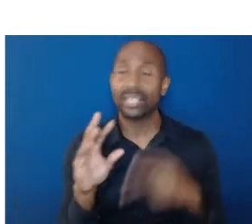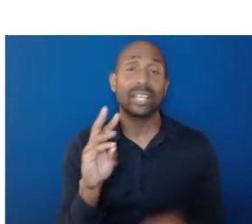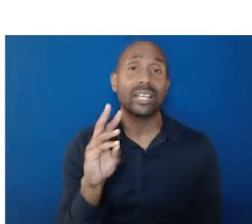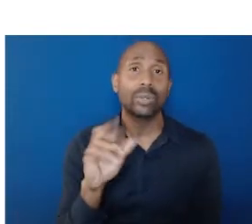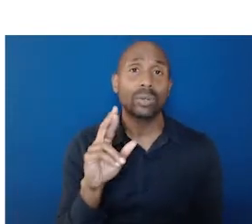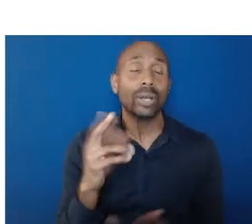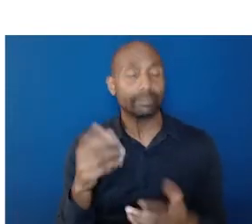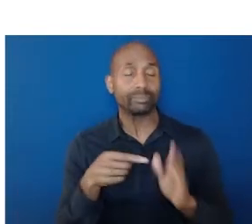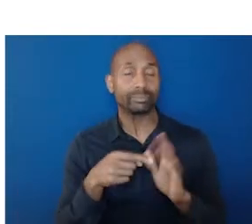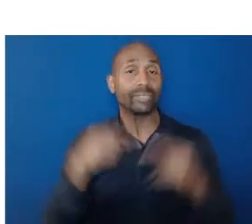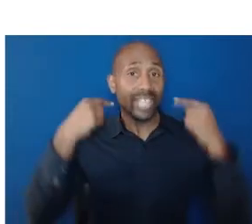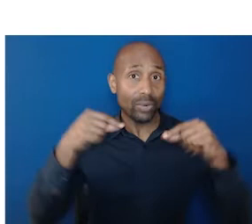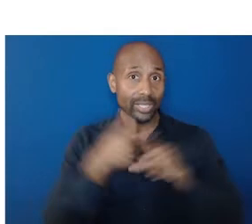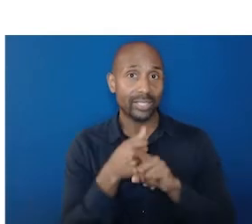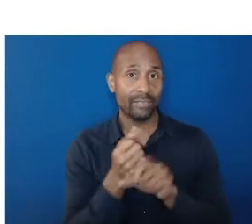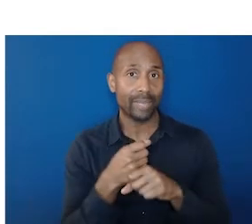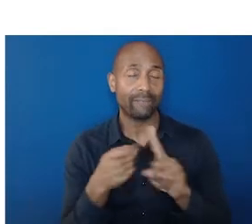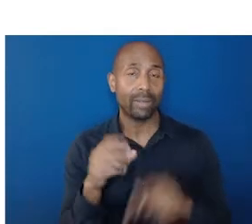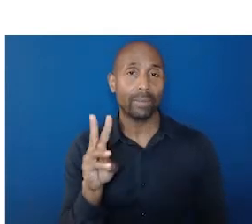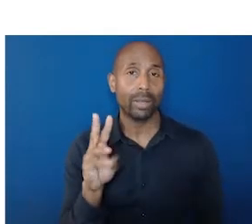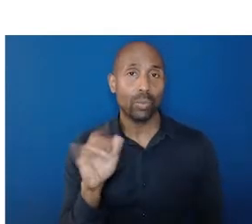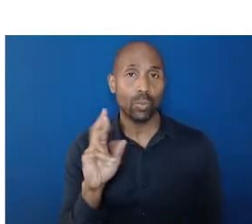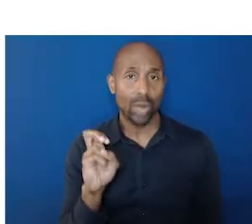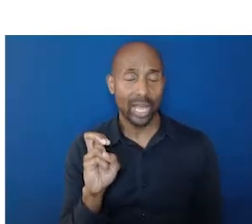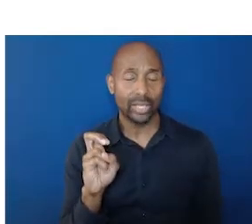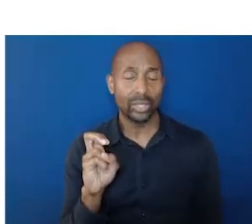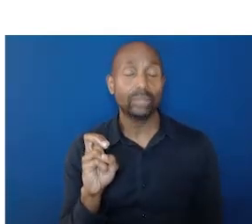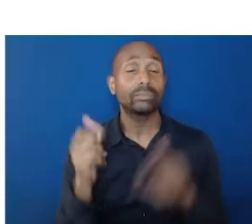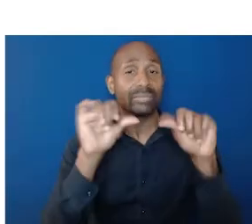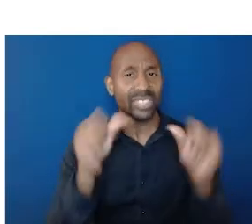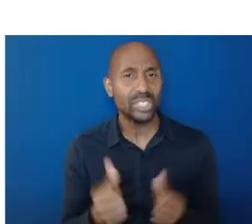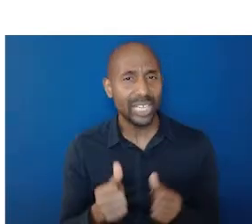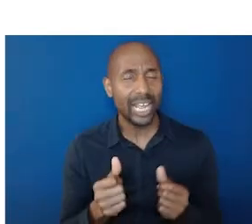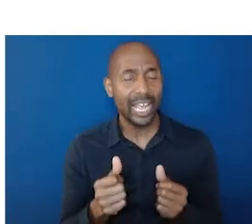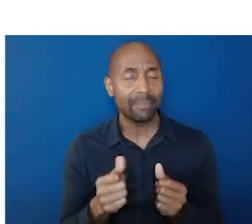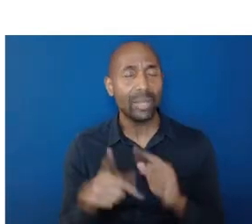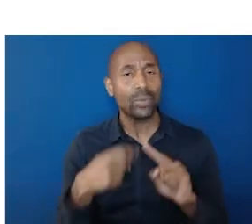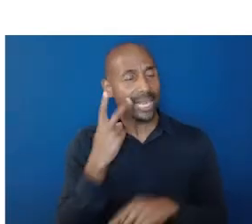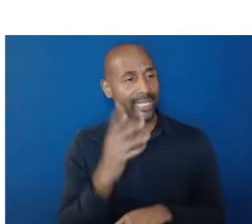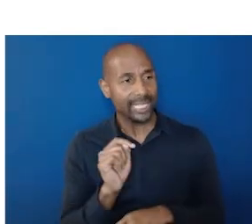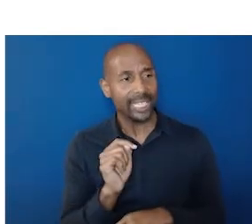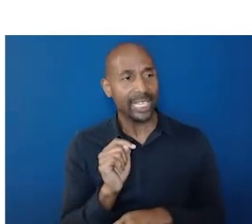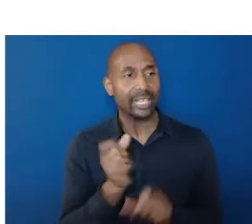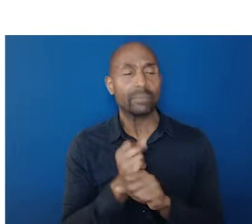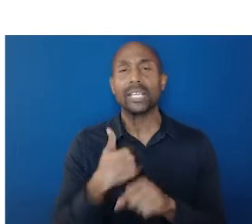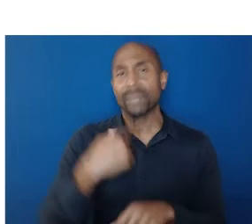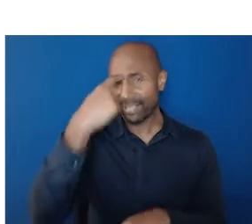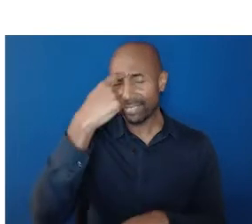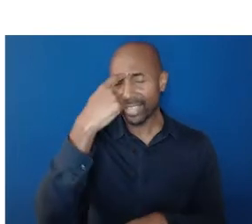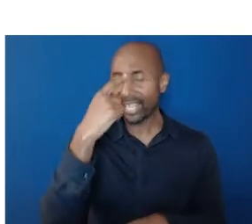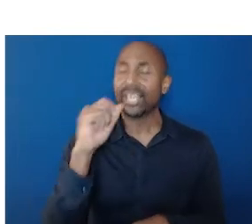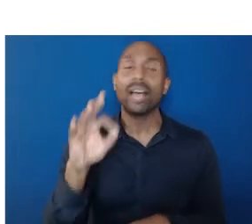it's wire earrings, and the shape reminds me